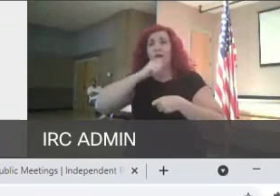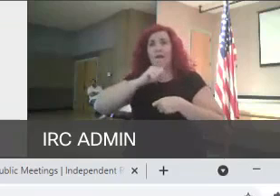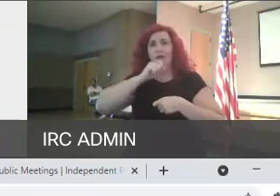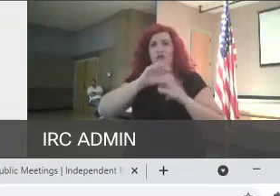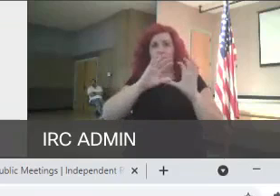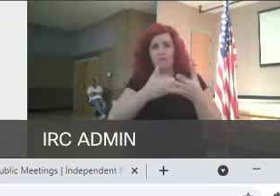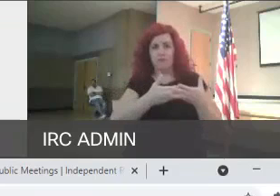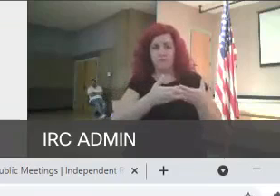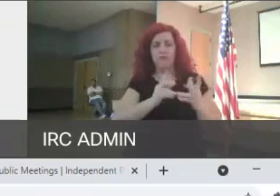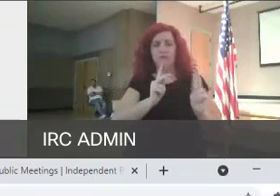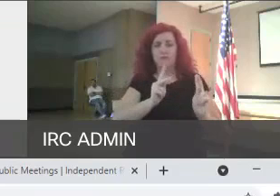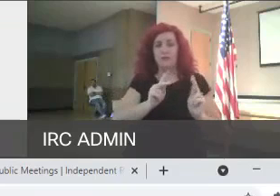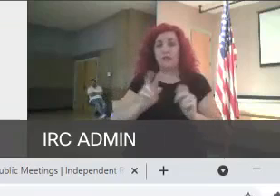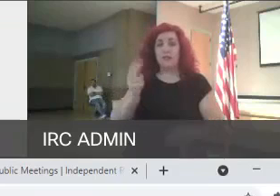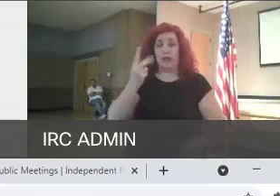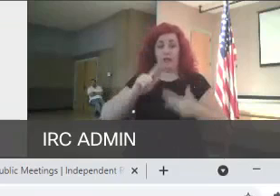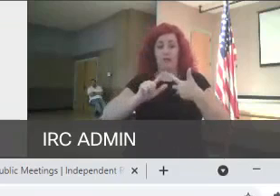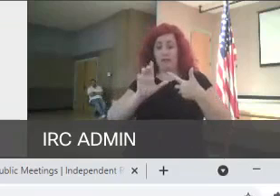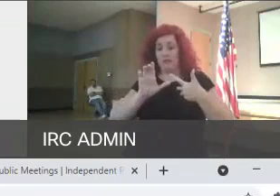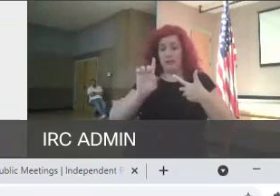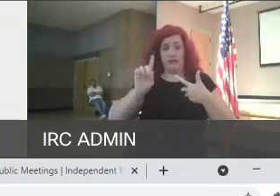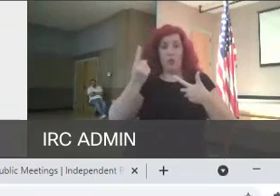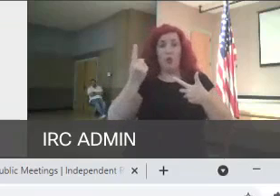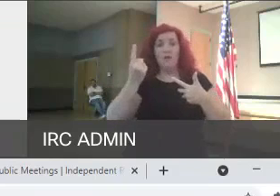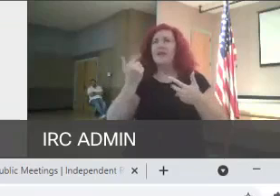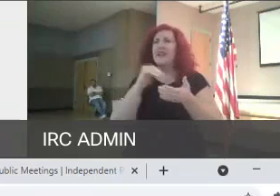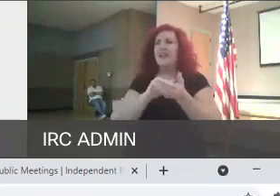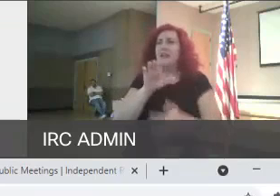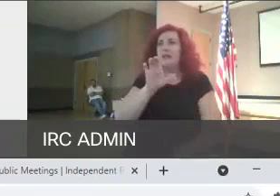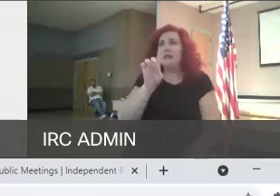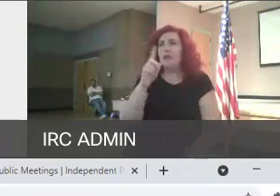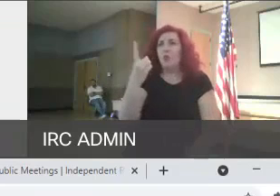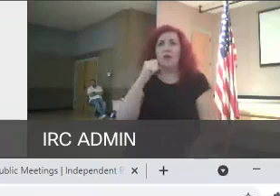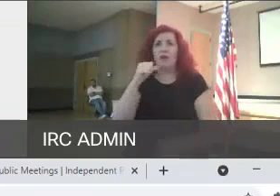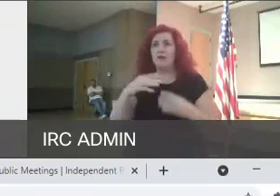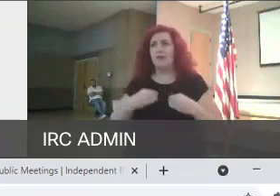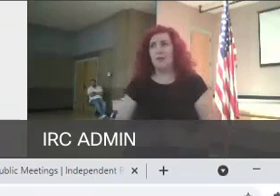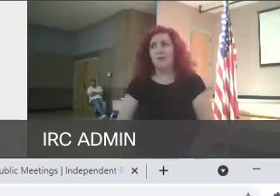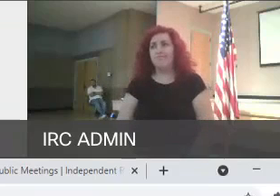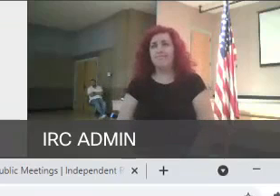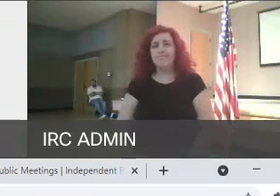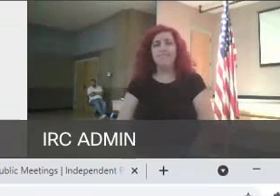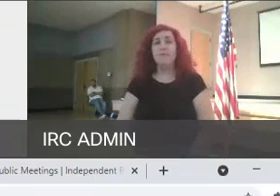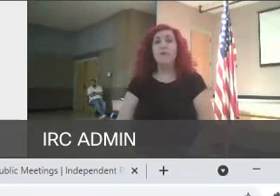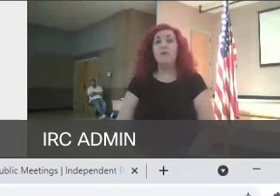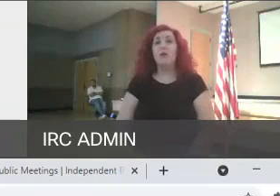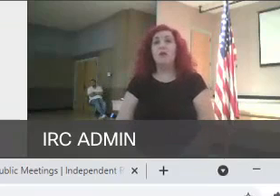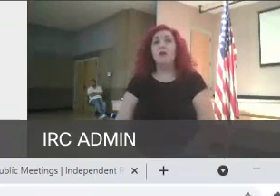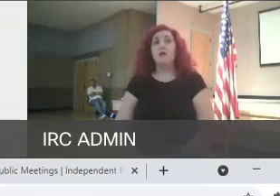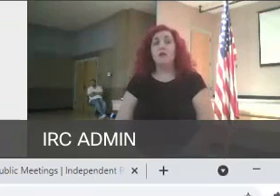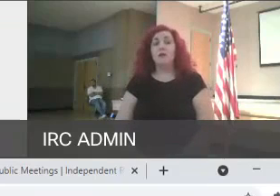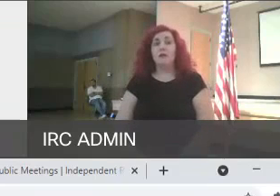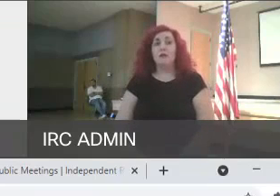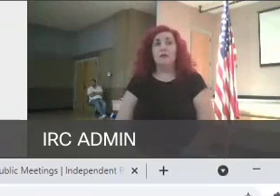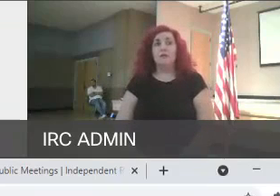part, CD1. Again, CD1 is unacceptable. We have to look at the